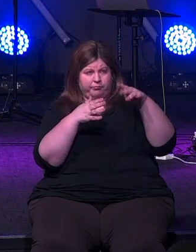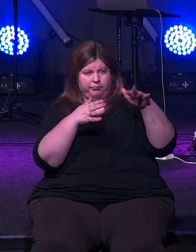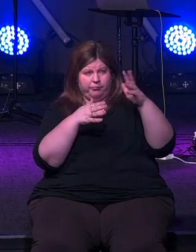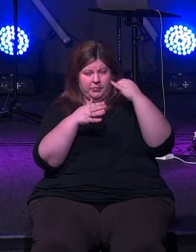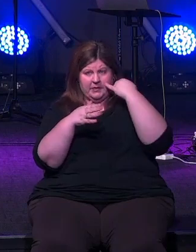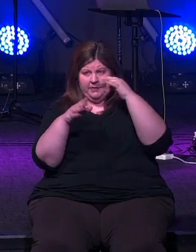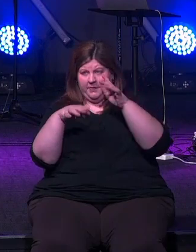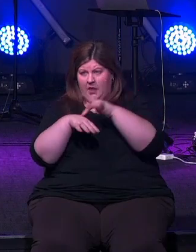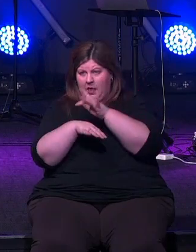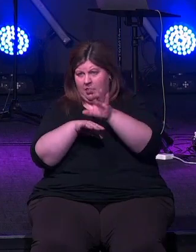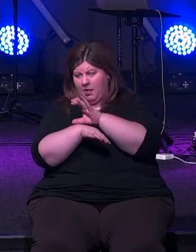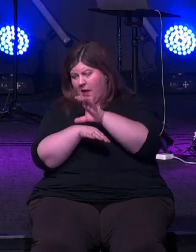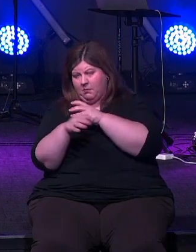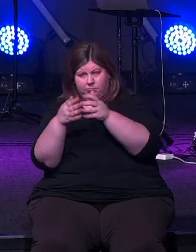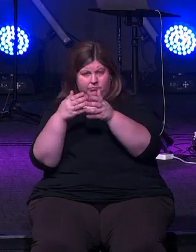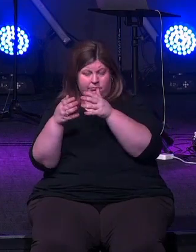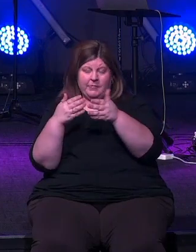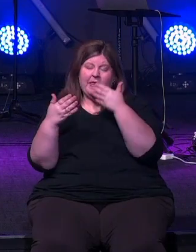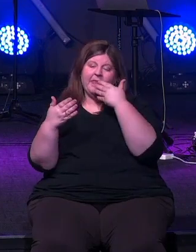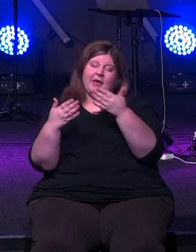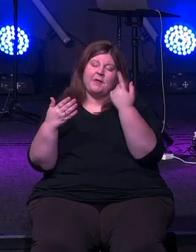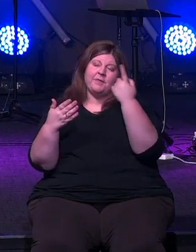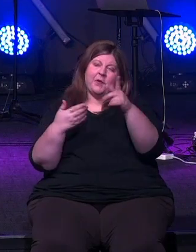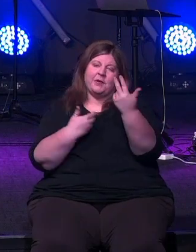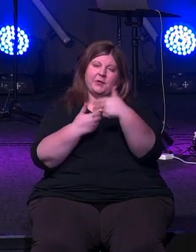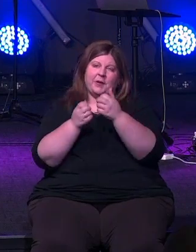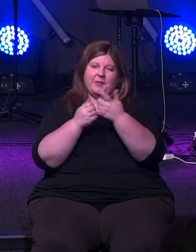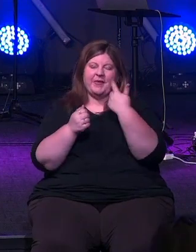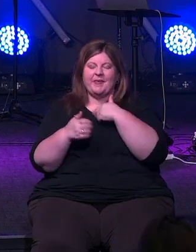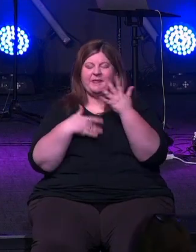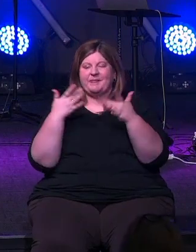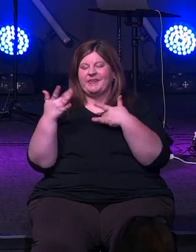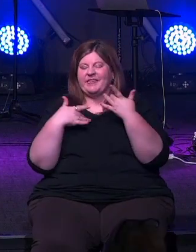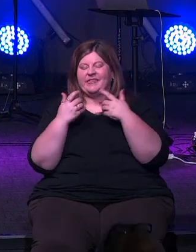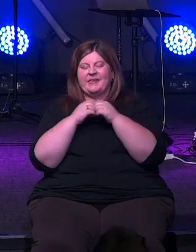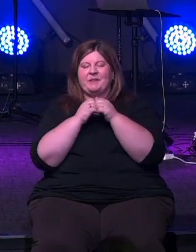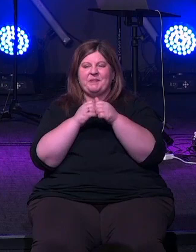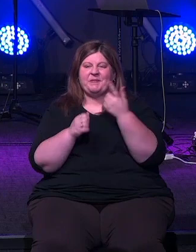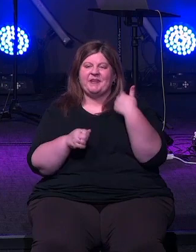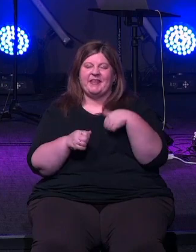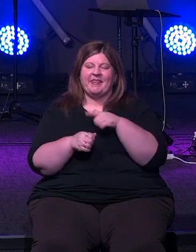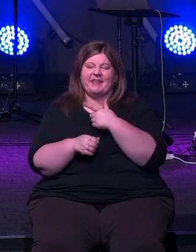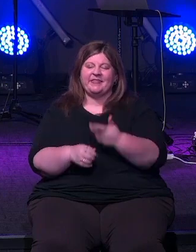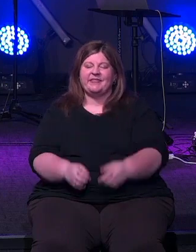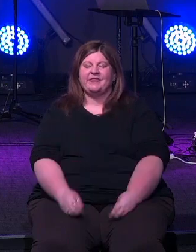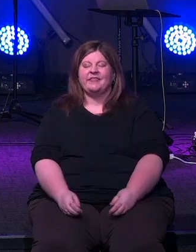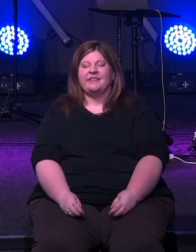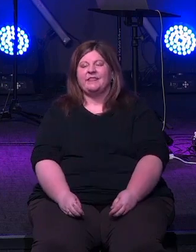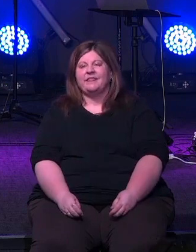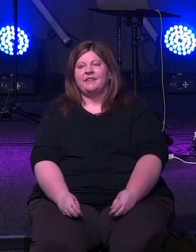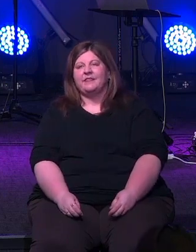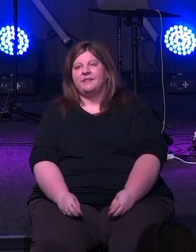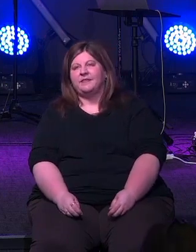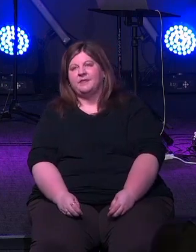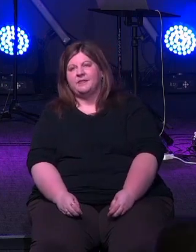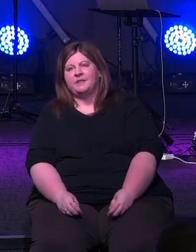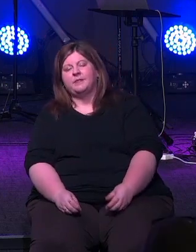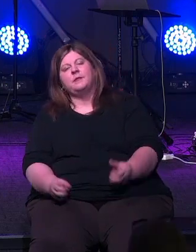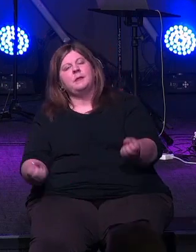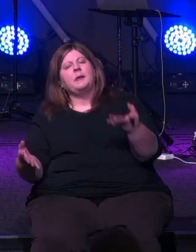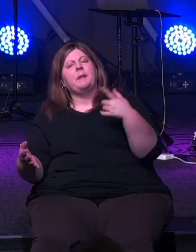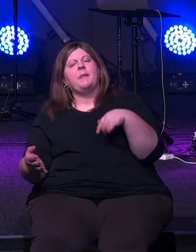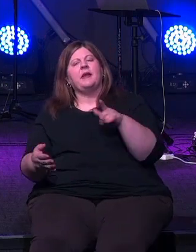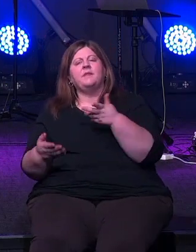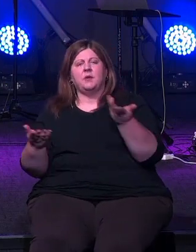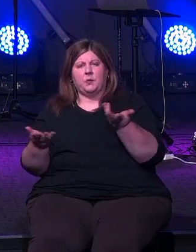you're online, thank you for just joining us. We love you. We're excited that you're joining us virtually this morning. And many of you